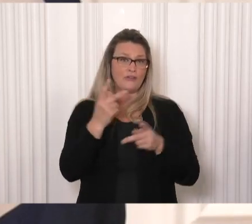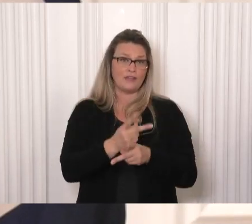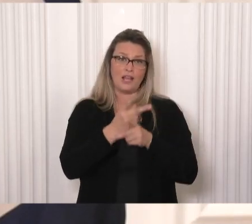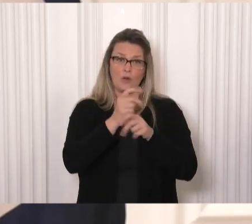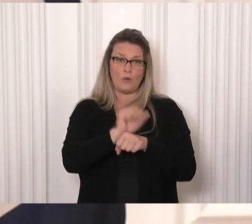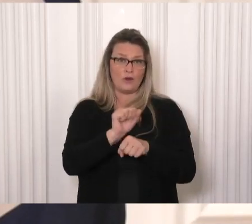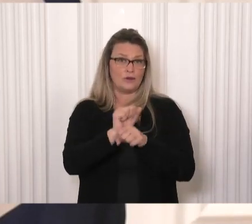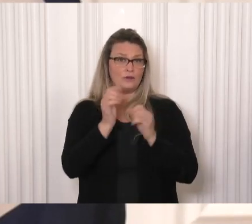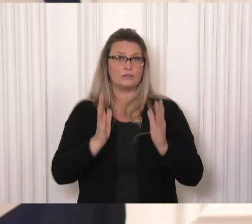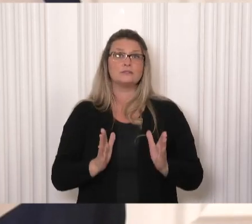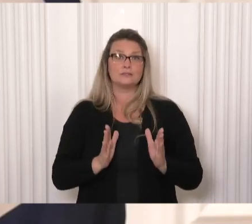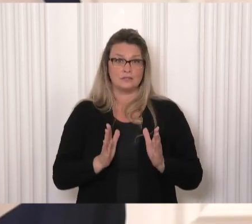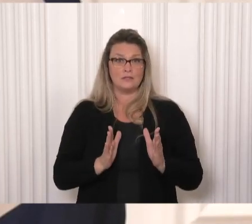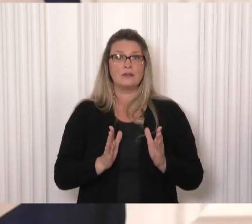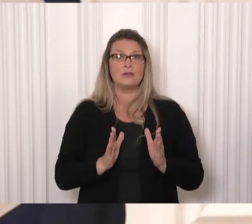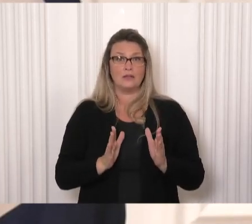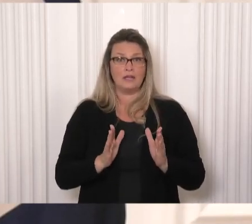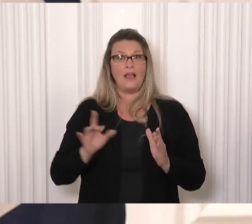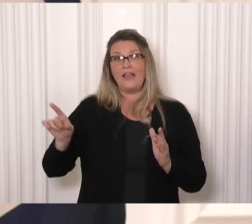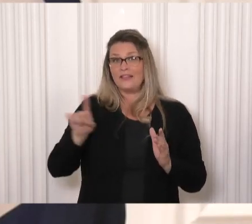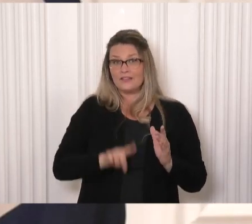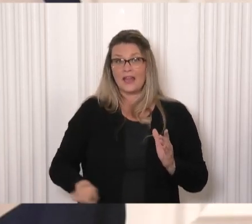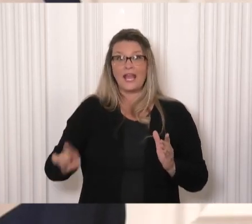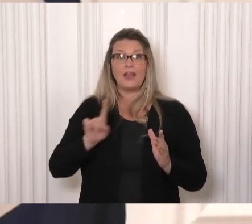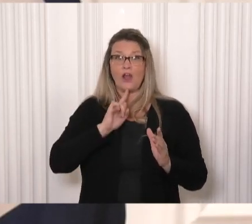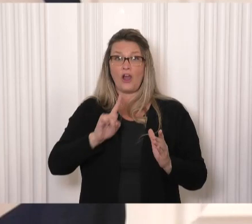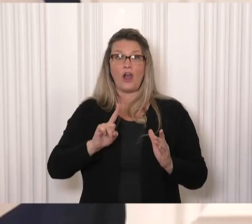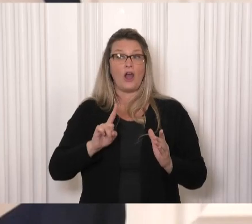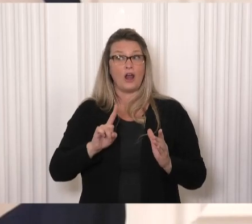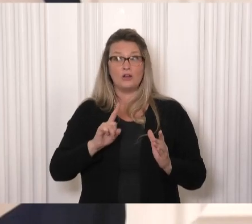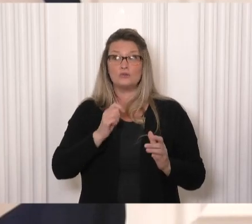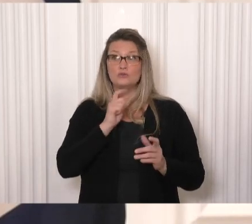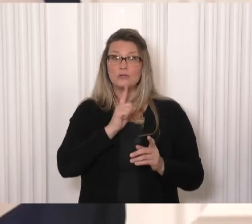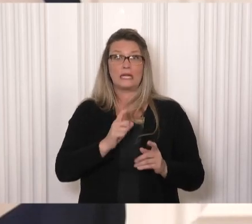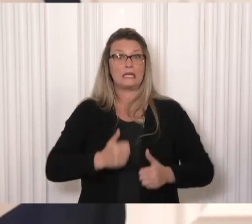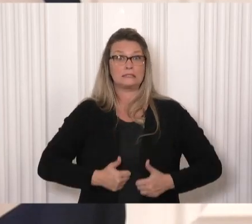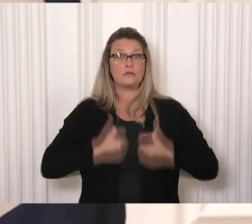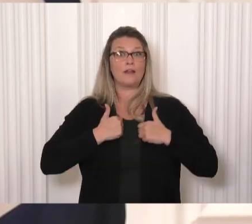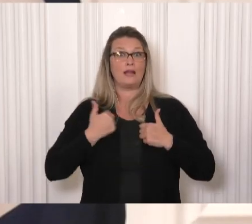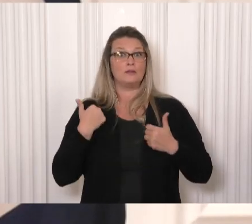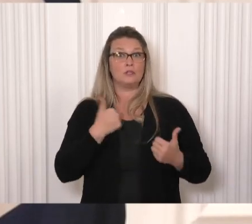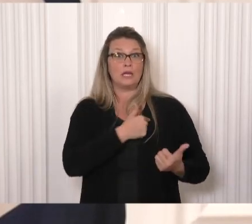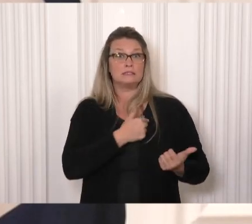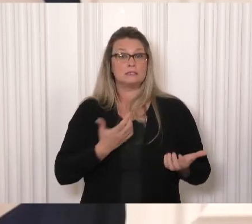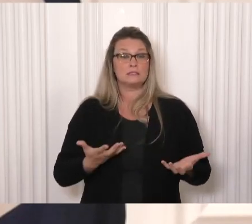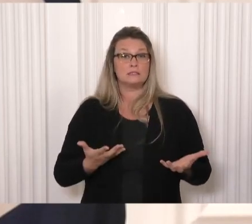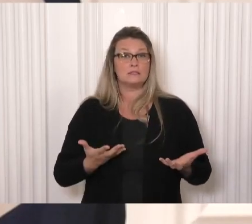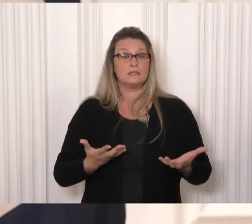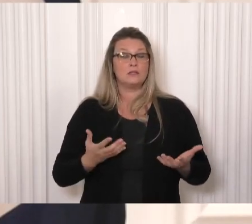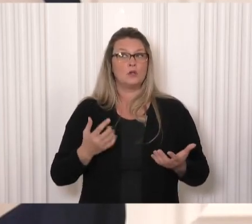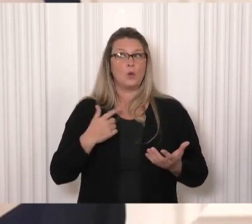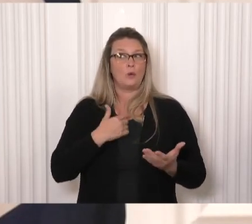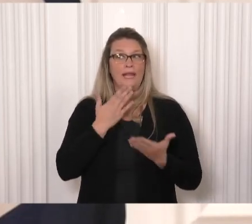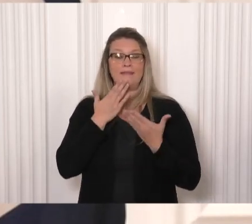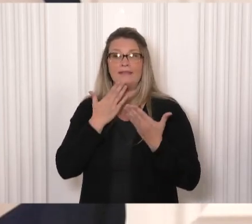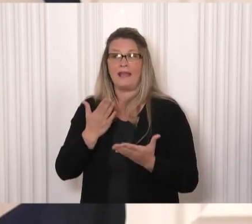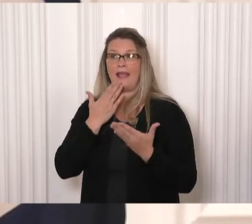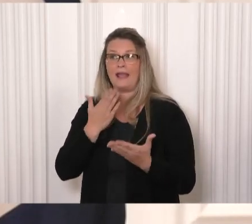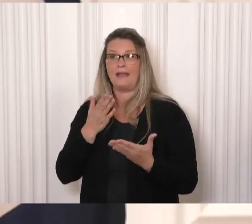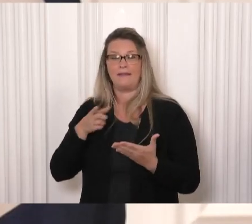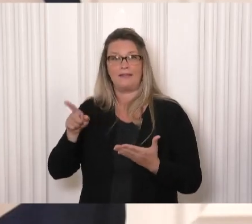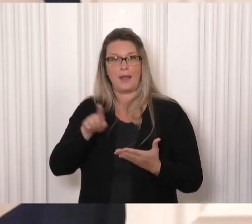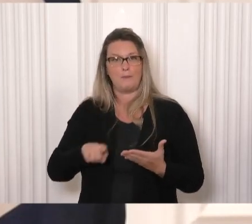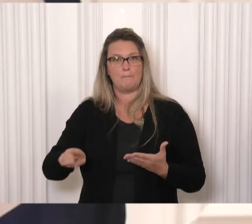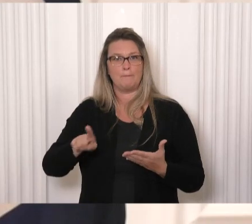know, they are our lifeblood. And they're the very people that not only do we thank and